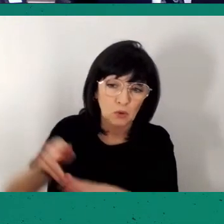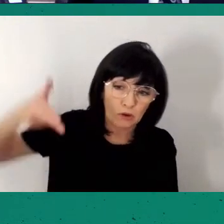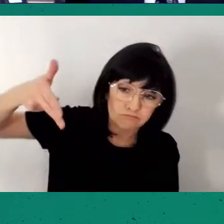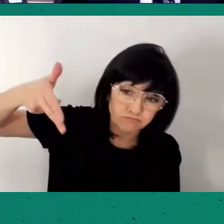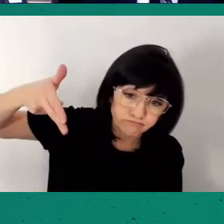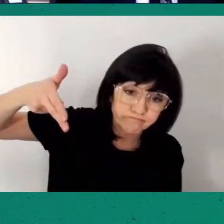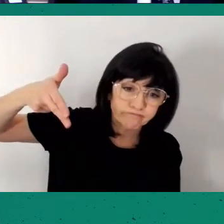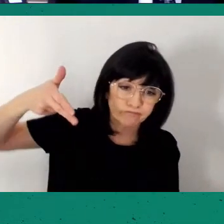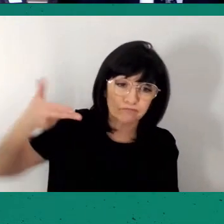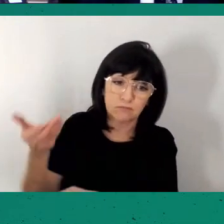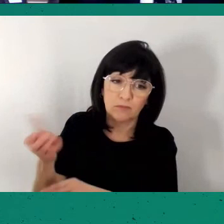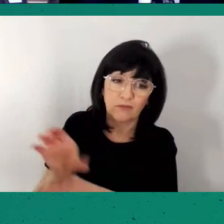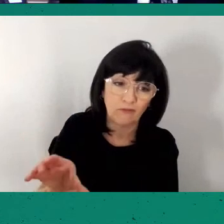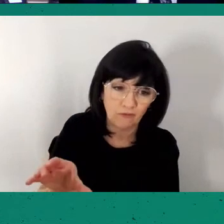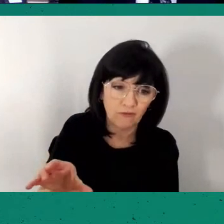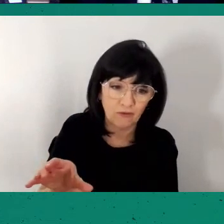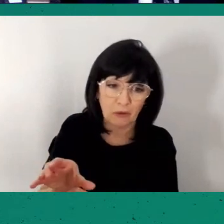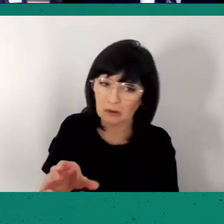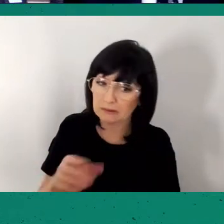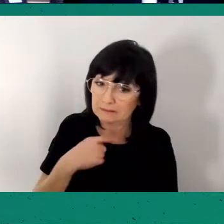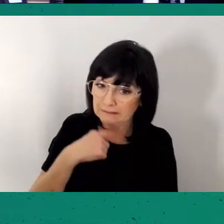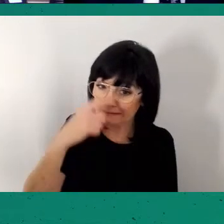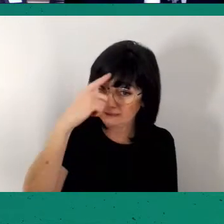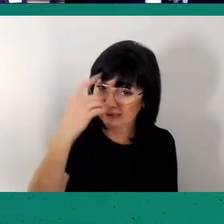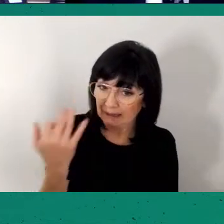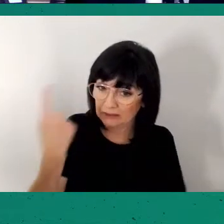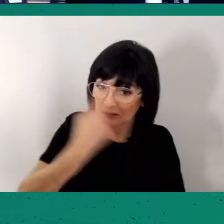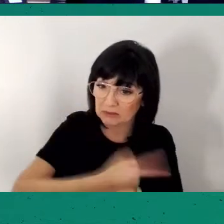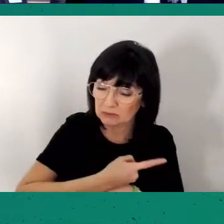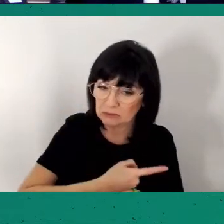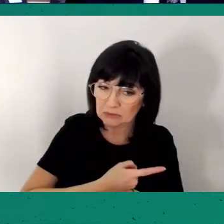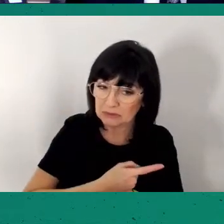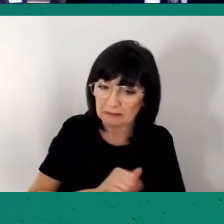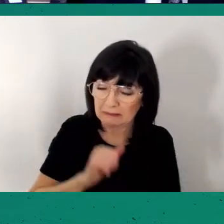I don't think that'd be done these days, do you?